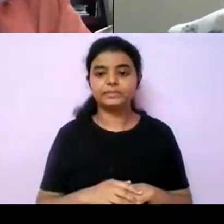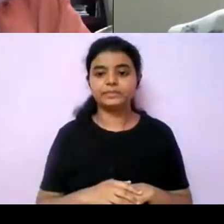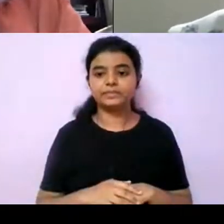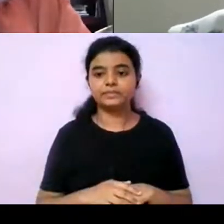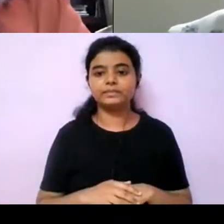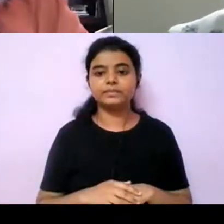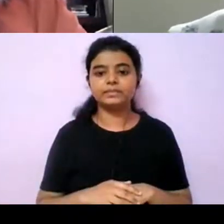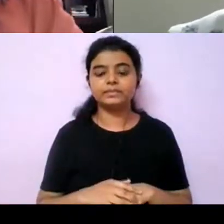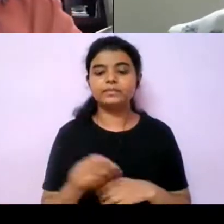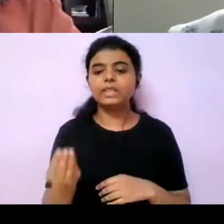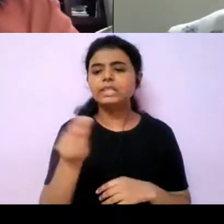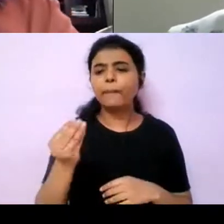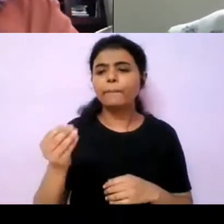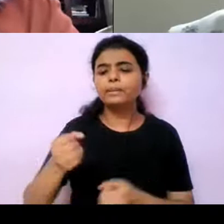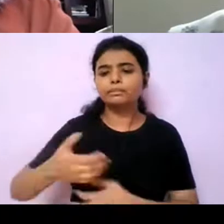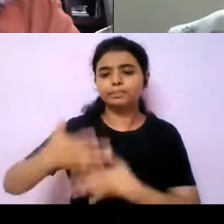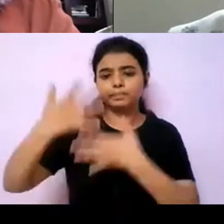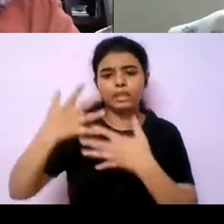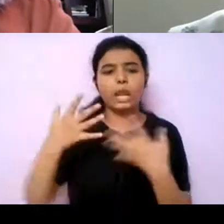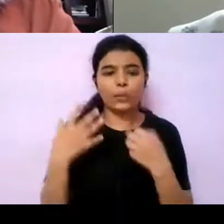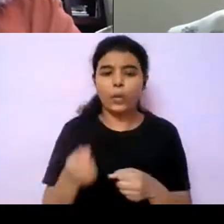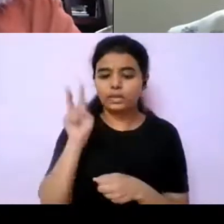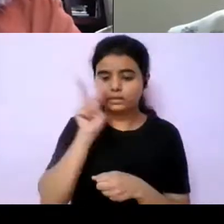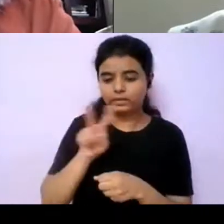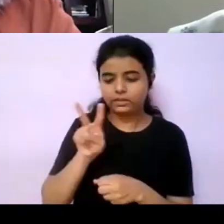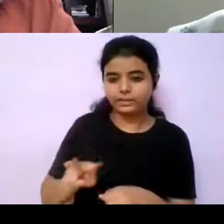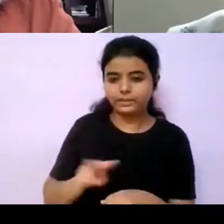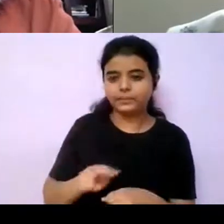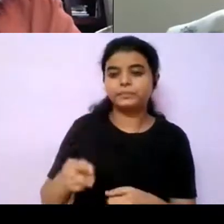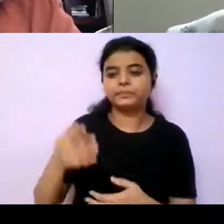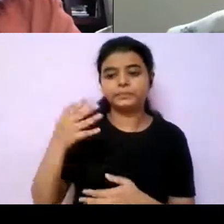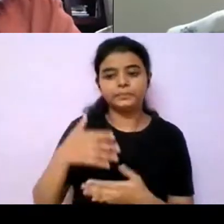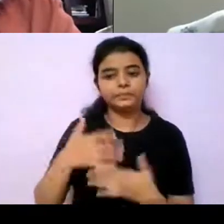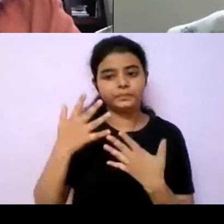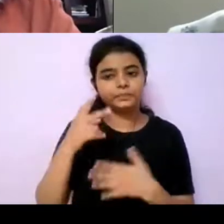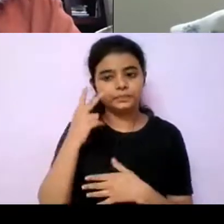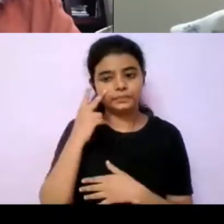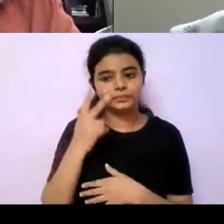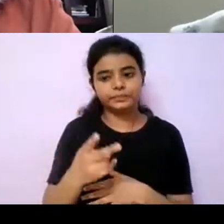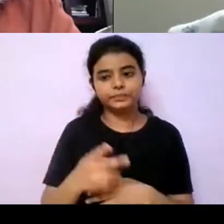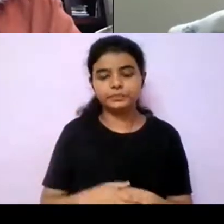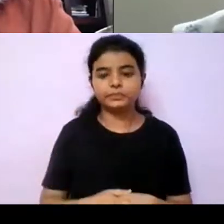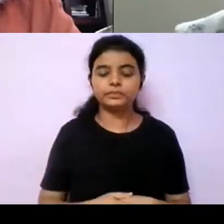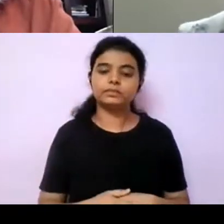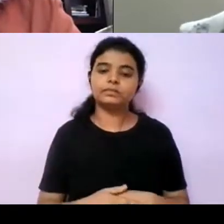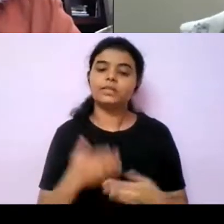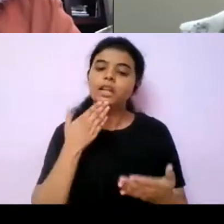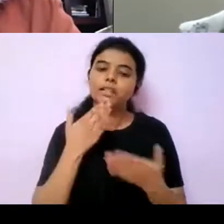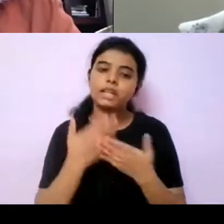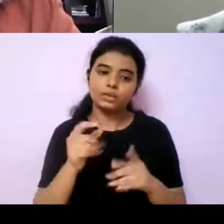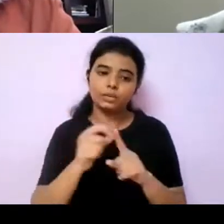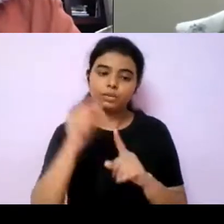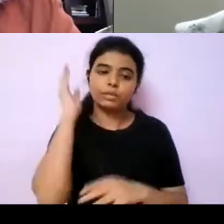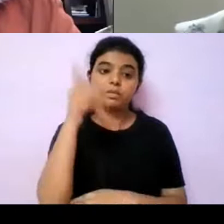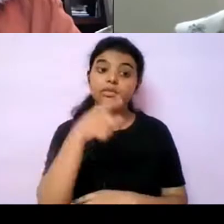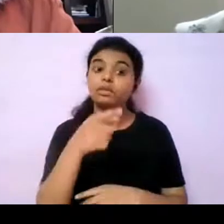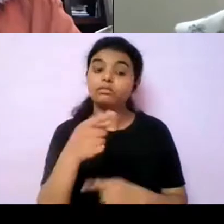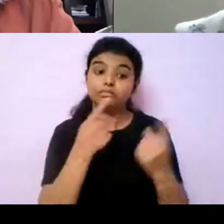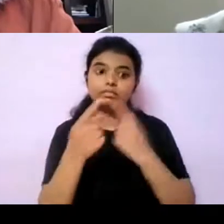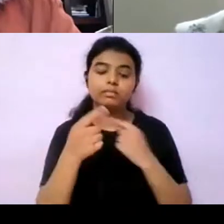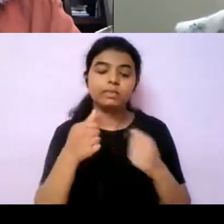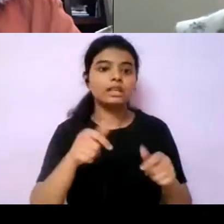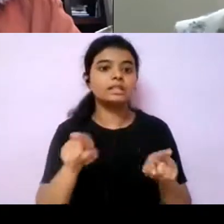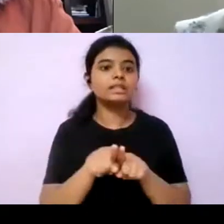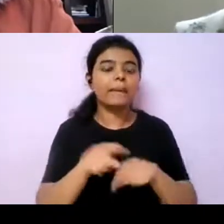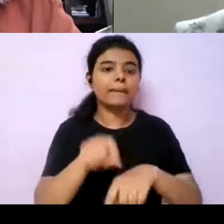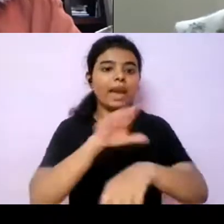out a comment, Professor, from one of the participants, in which she says, "Thank you so much, Professor. Your talk felt like